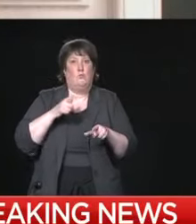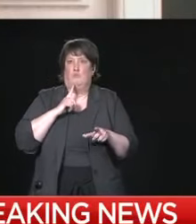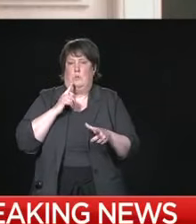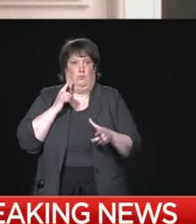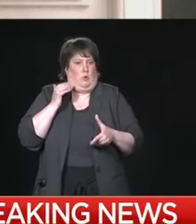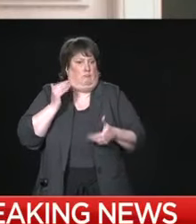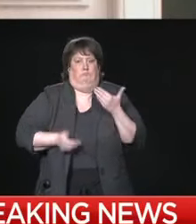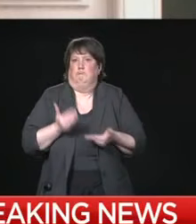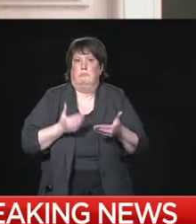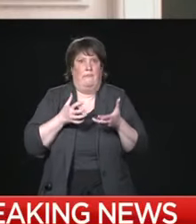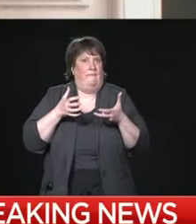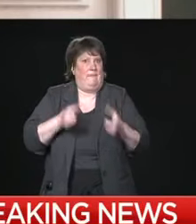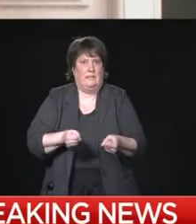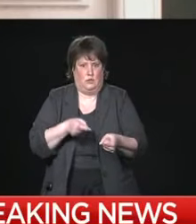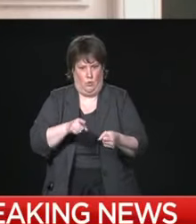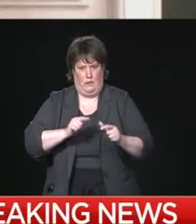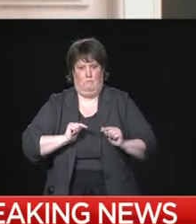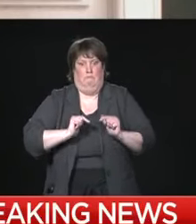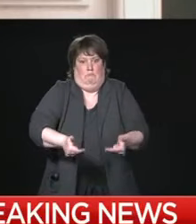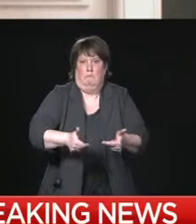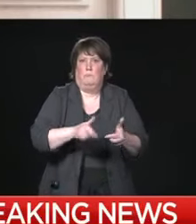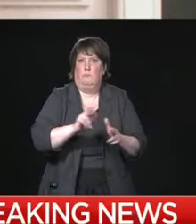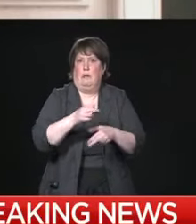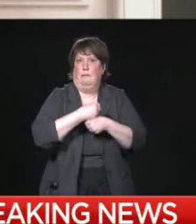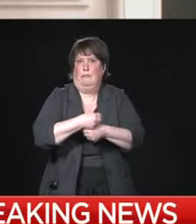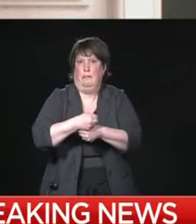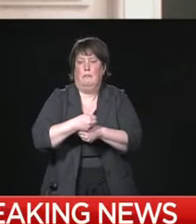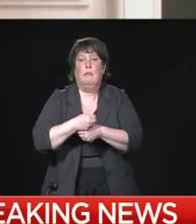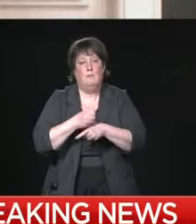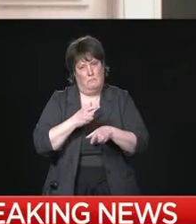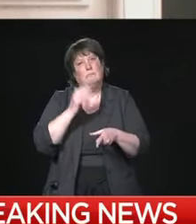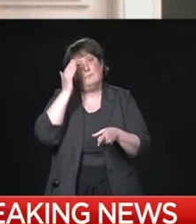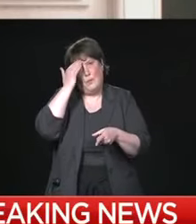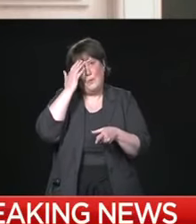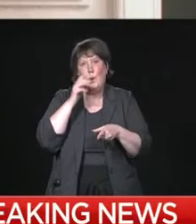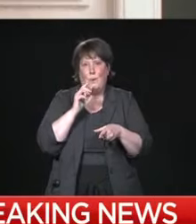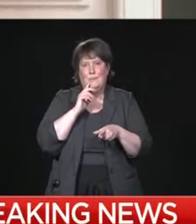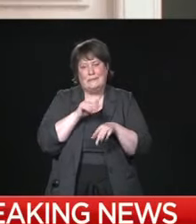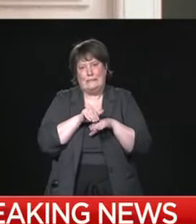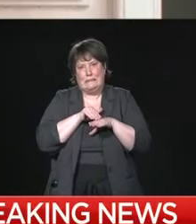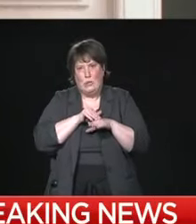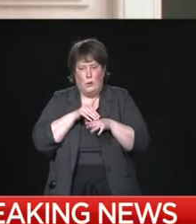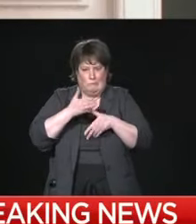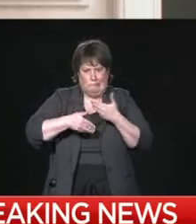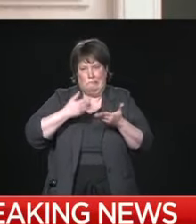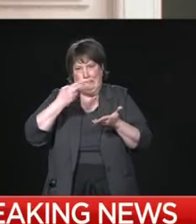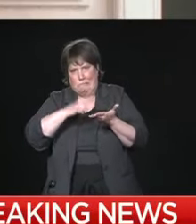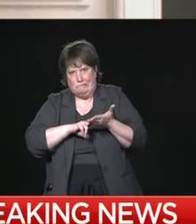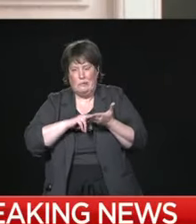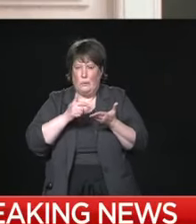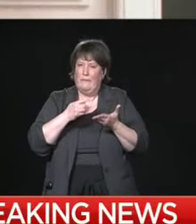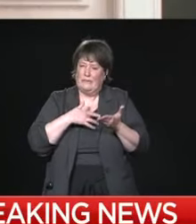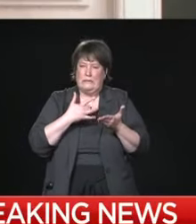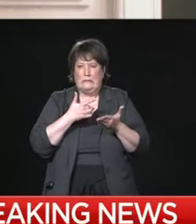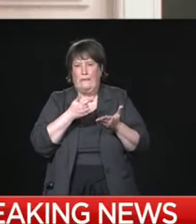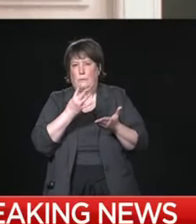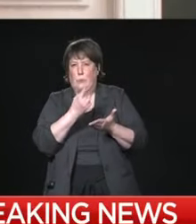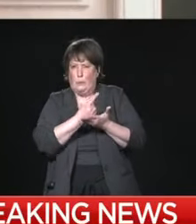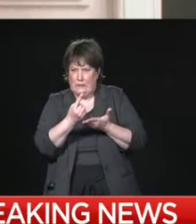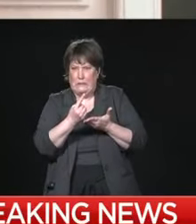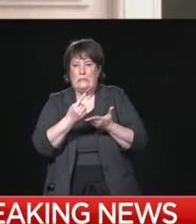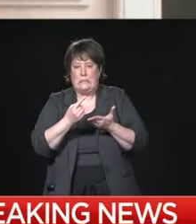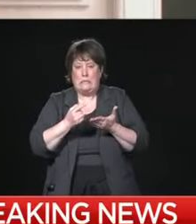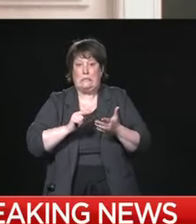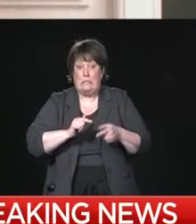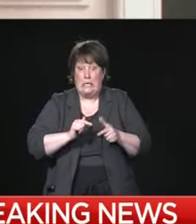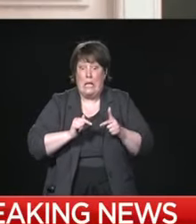these processes, but we acknowledge that this will take some time and perhaps a few weeks